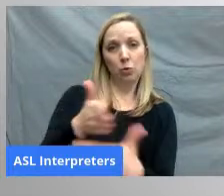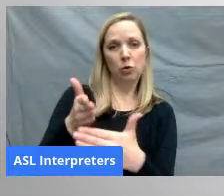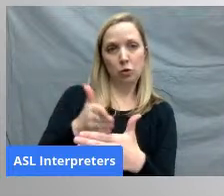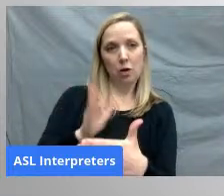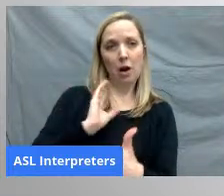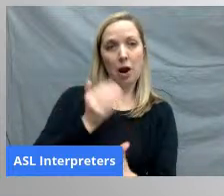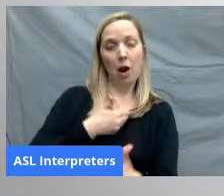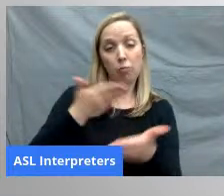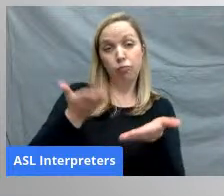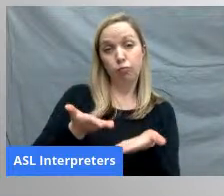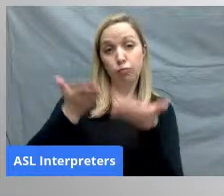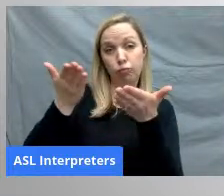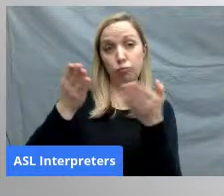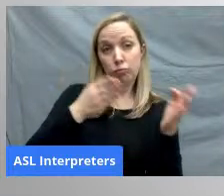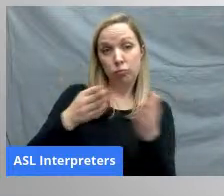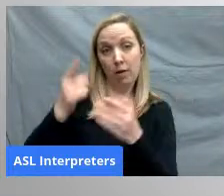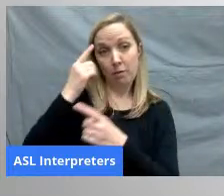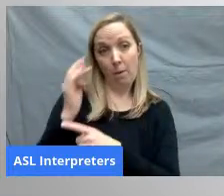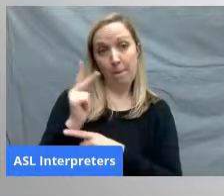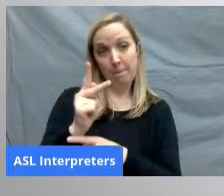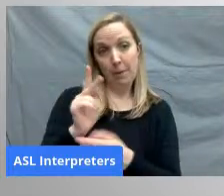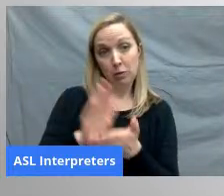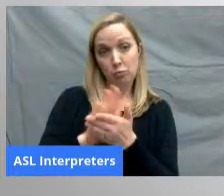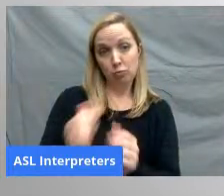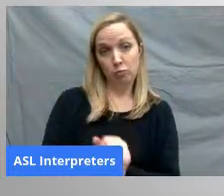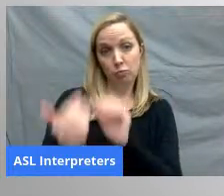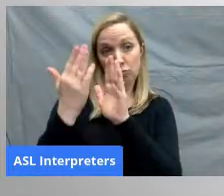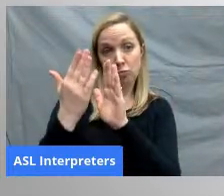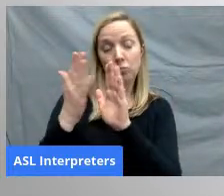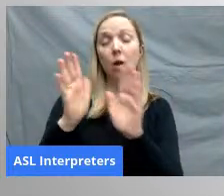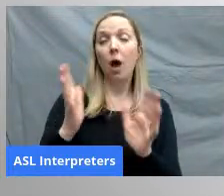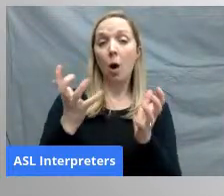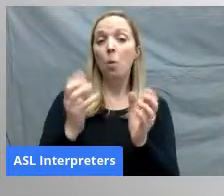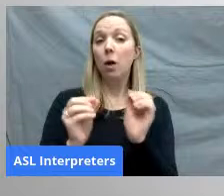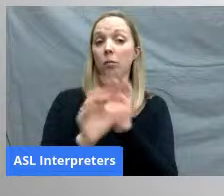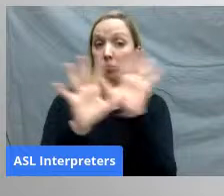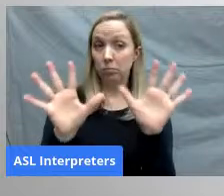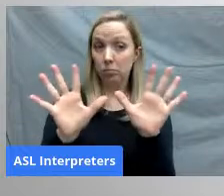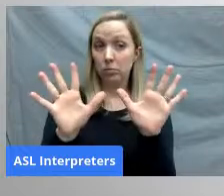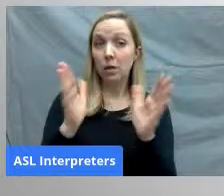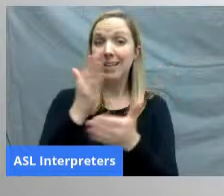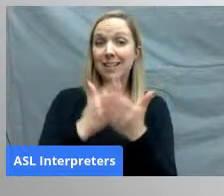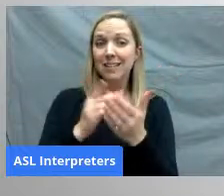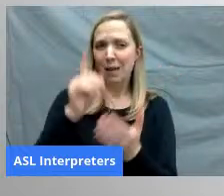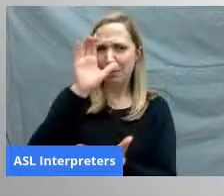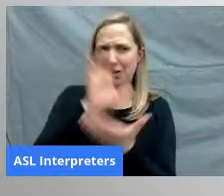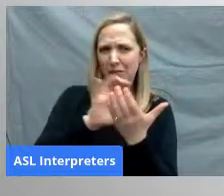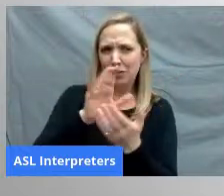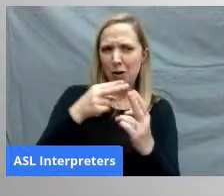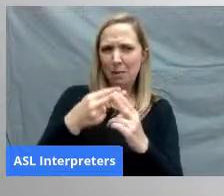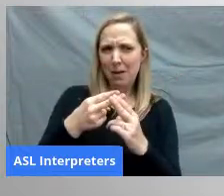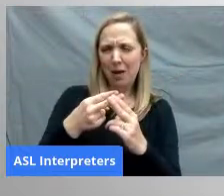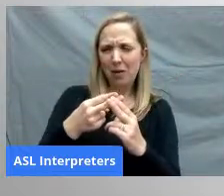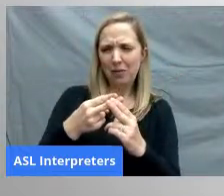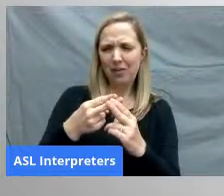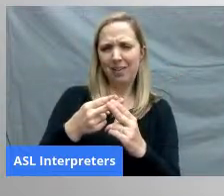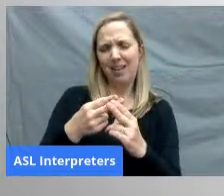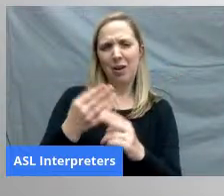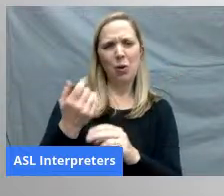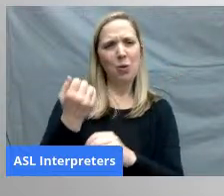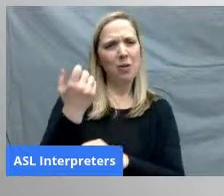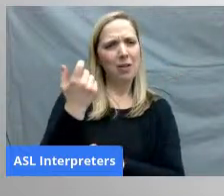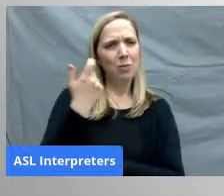return. And I did wanted to clarify that there's been some confusion based on interpretation of the last communication that went out that we